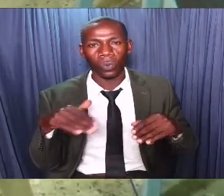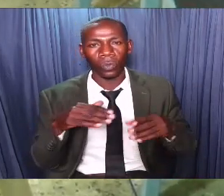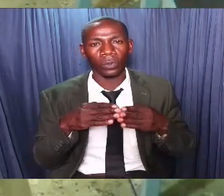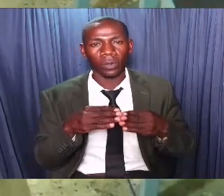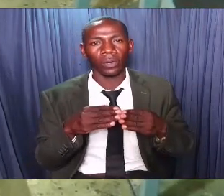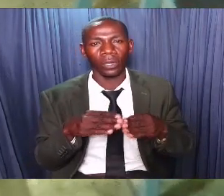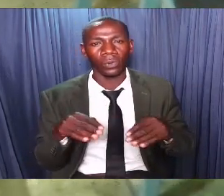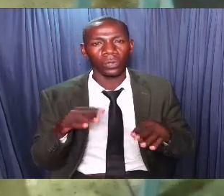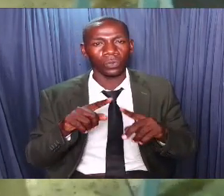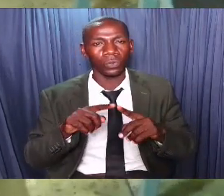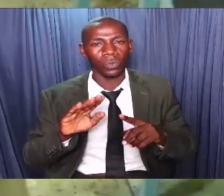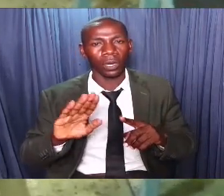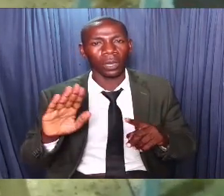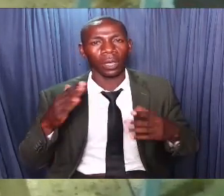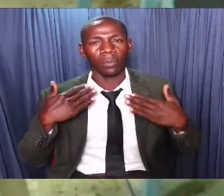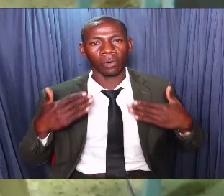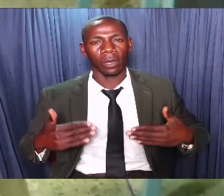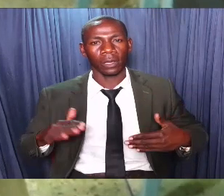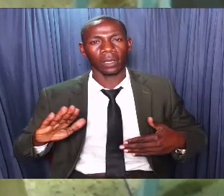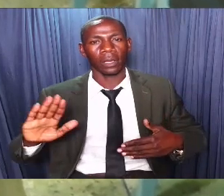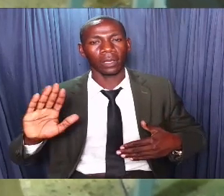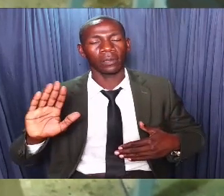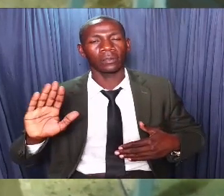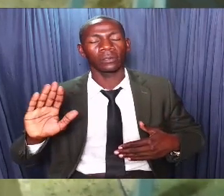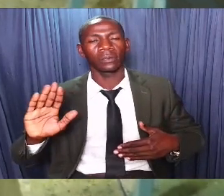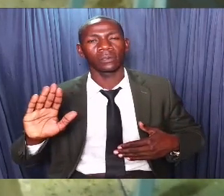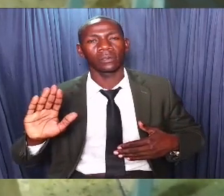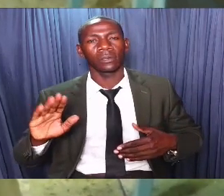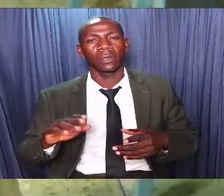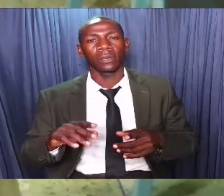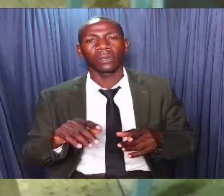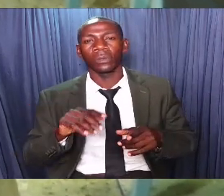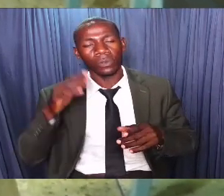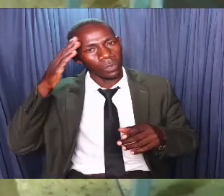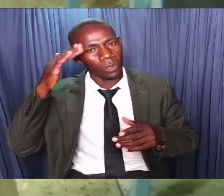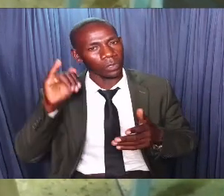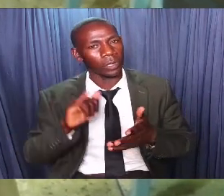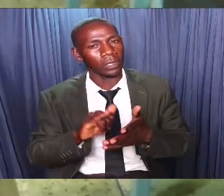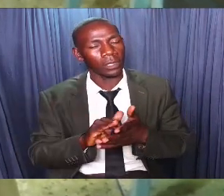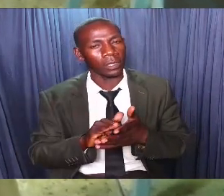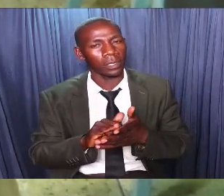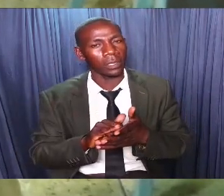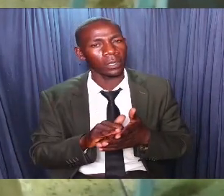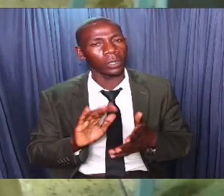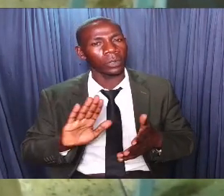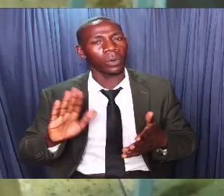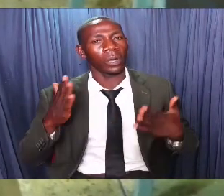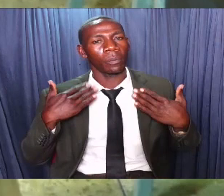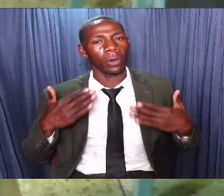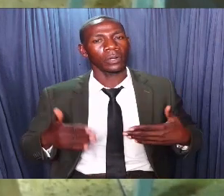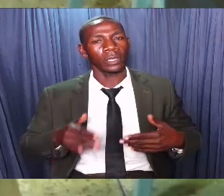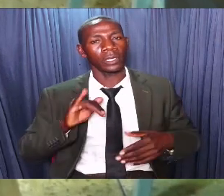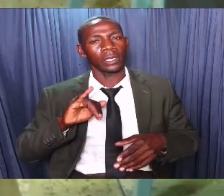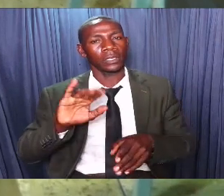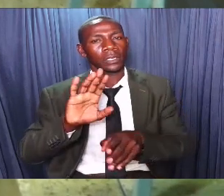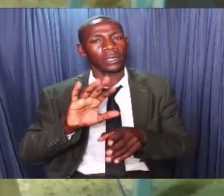zina hutenda dhambi juu ya mwili wake mwenyewe. Au hamjui ya kuwa mwili wenu ni hekalu la